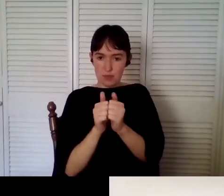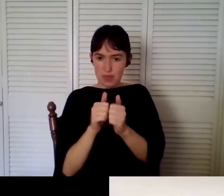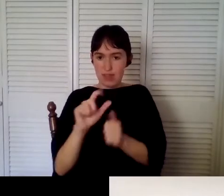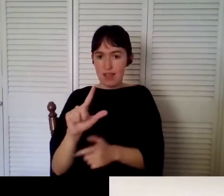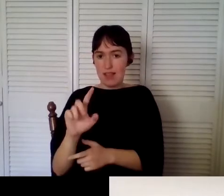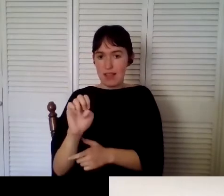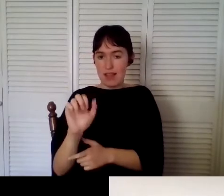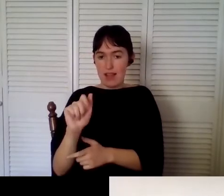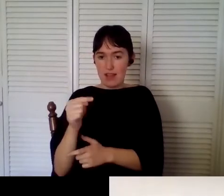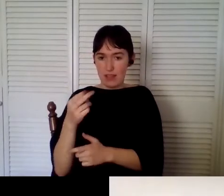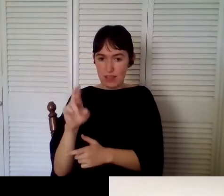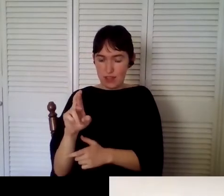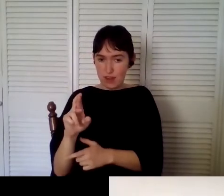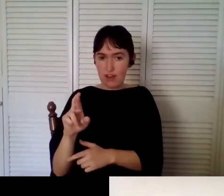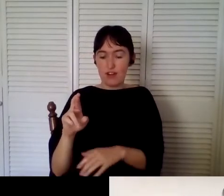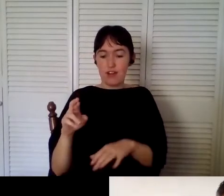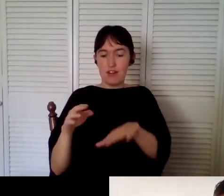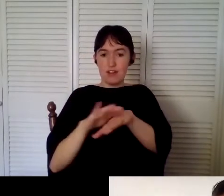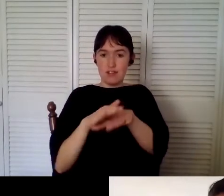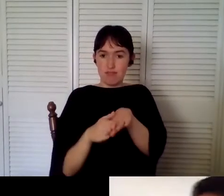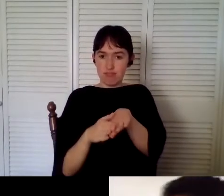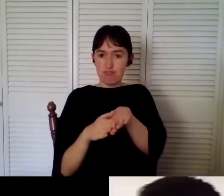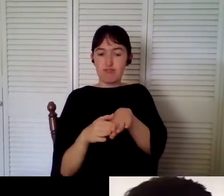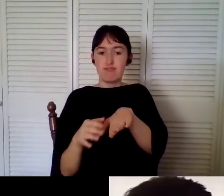yourself. And you could make a simple